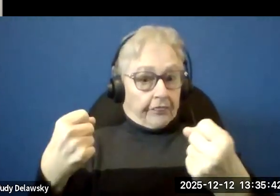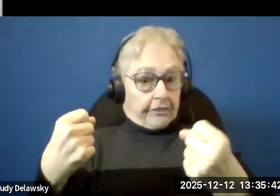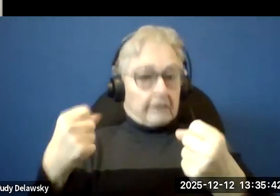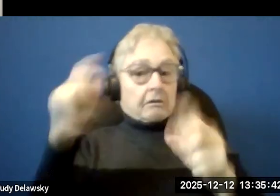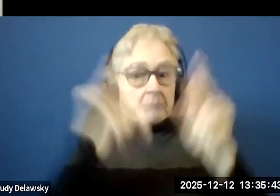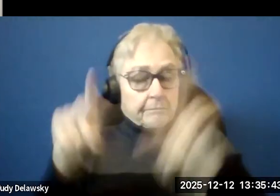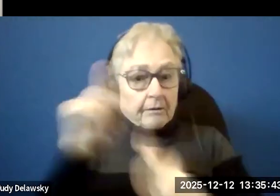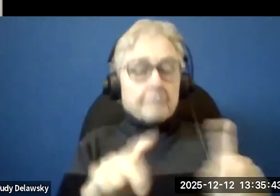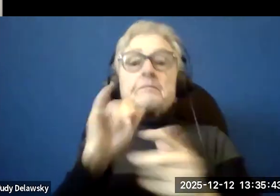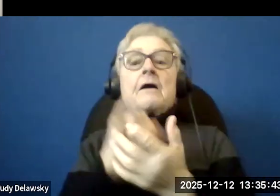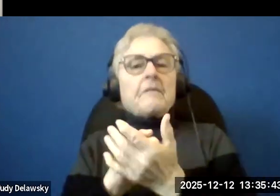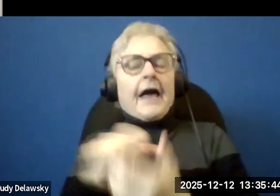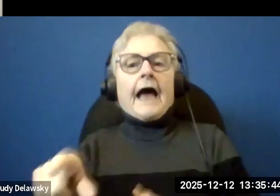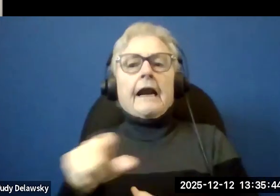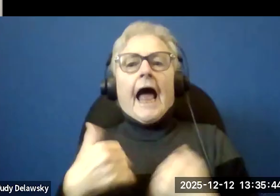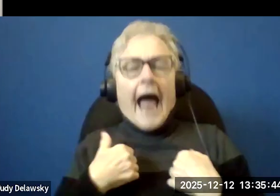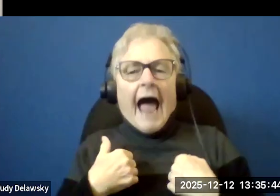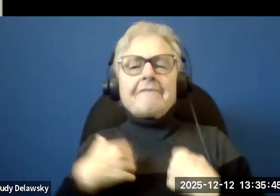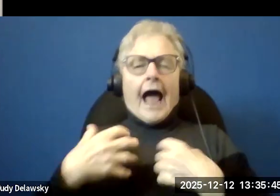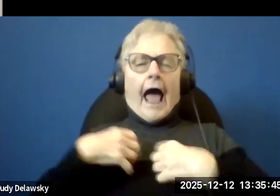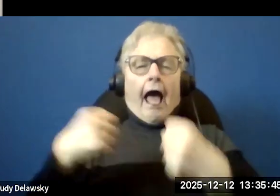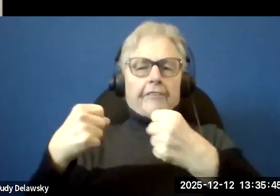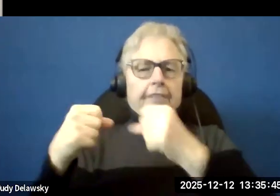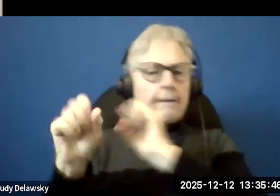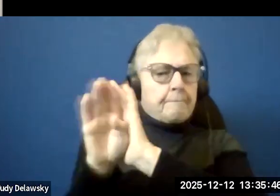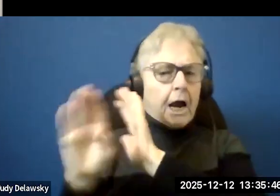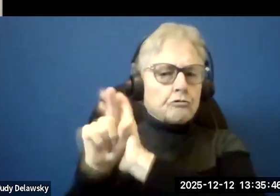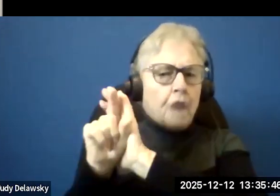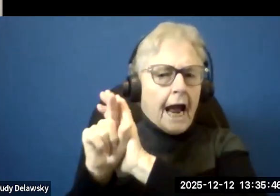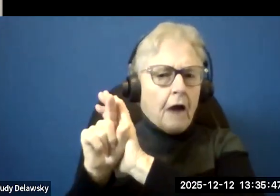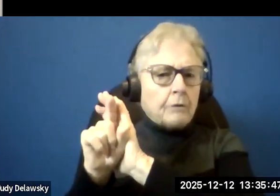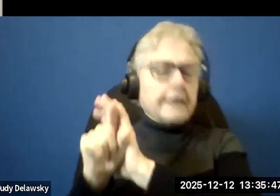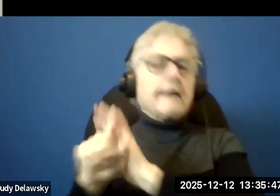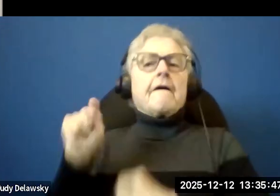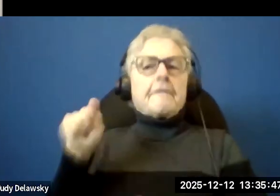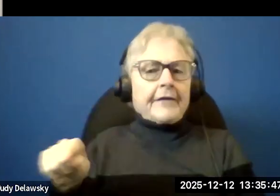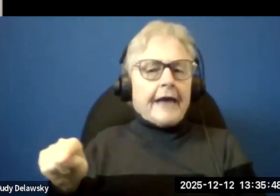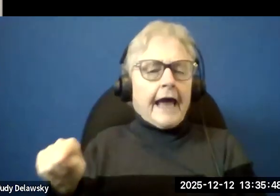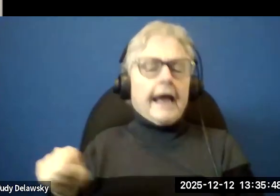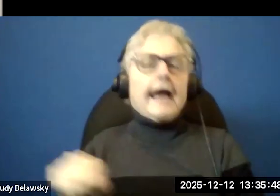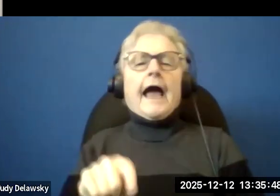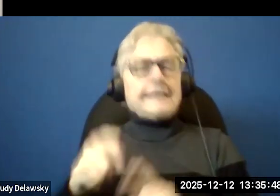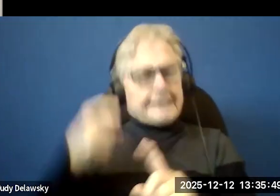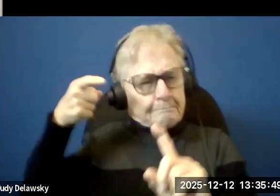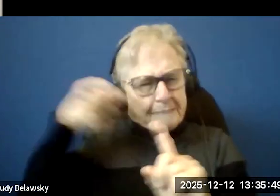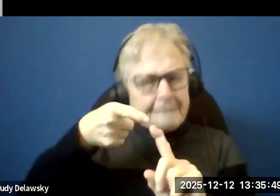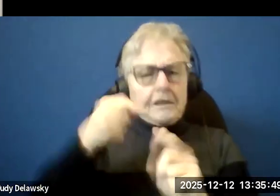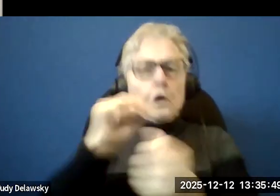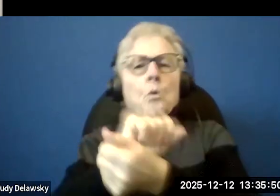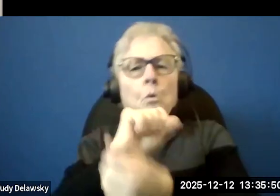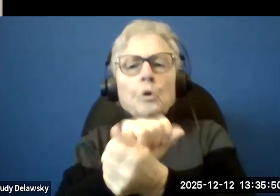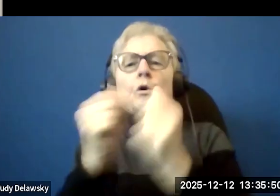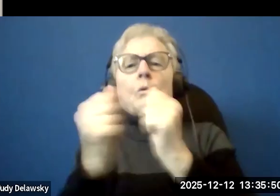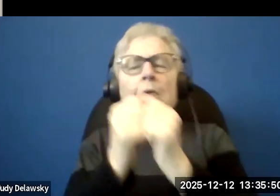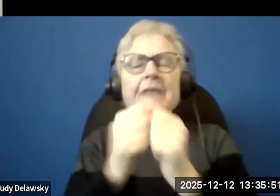are folks with some health backgrounds who specifically work with the different facets